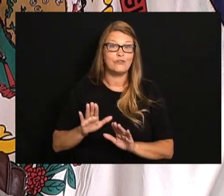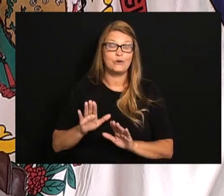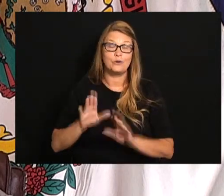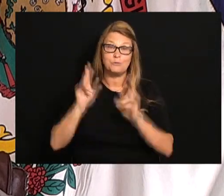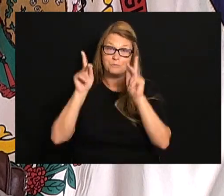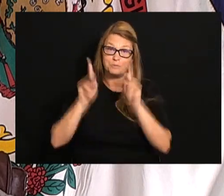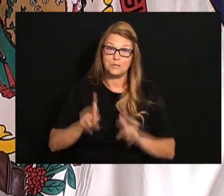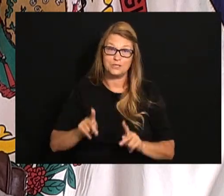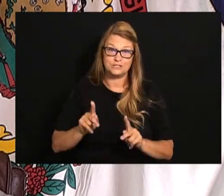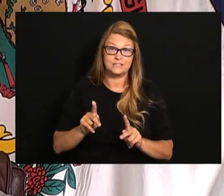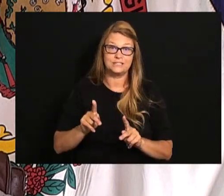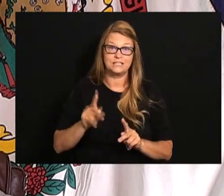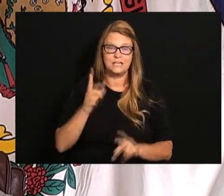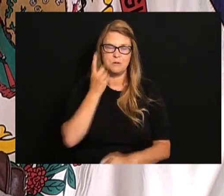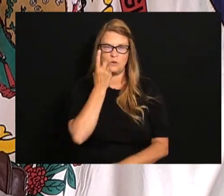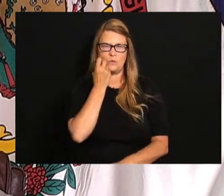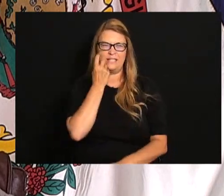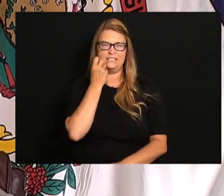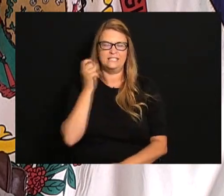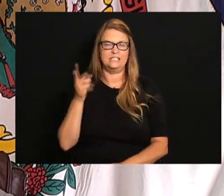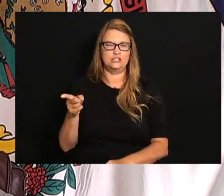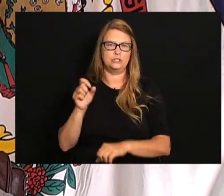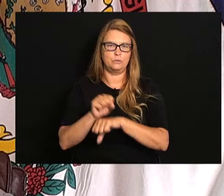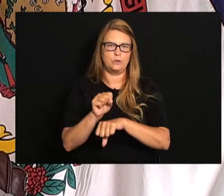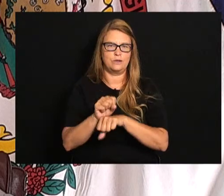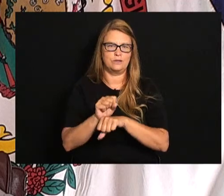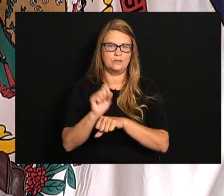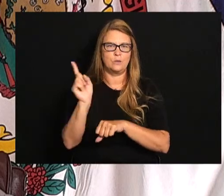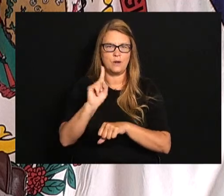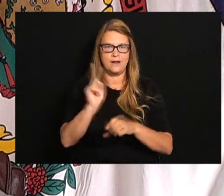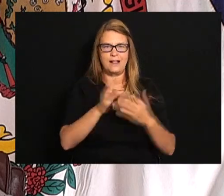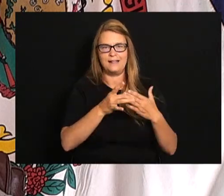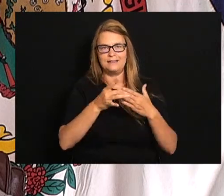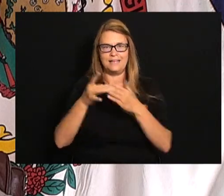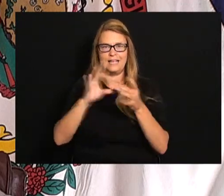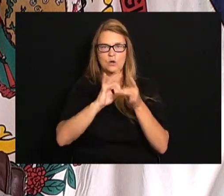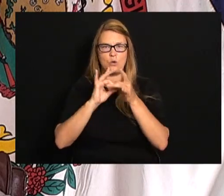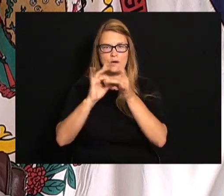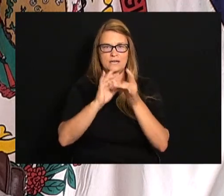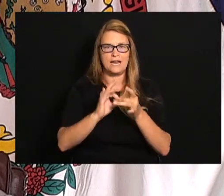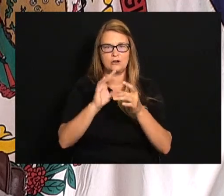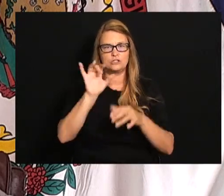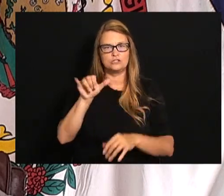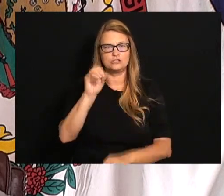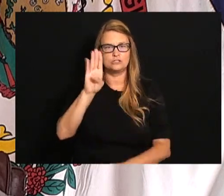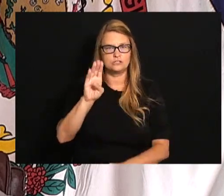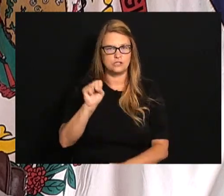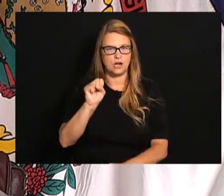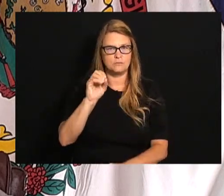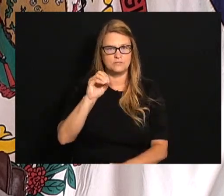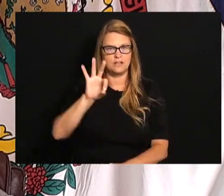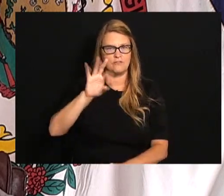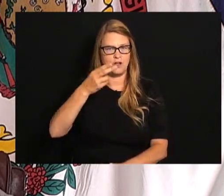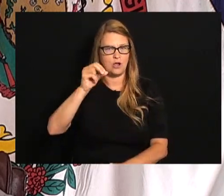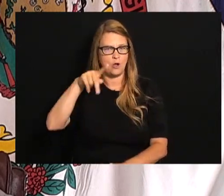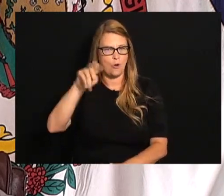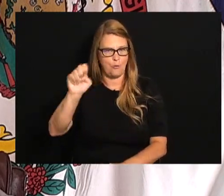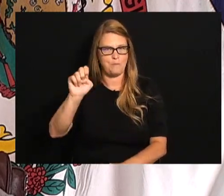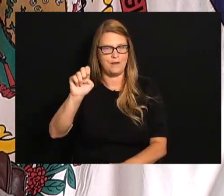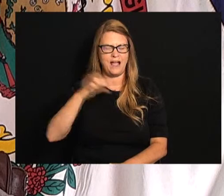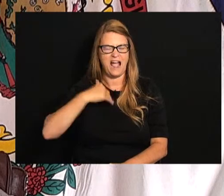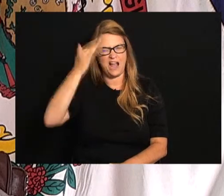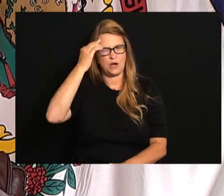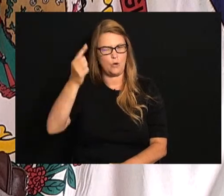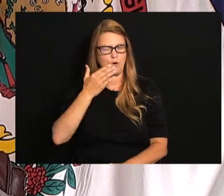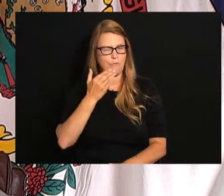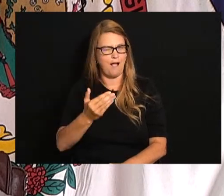person. Most recently, she had served as a lead coordinator for Jobs and Hope. You know, I know Lori really well. She's